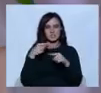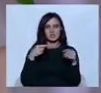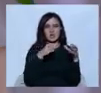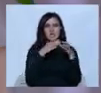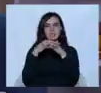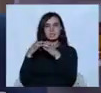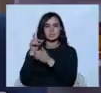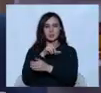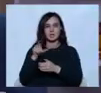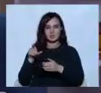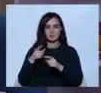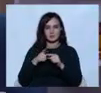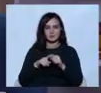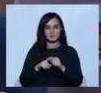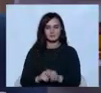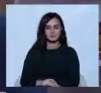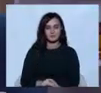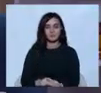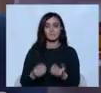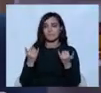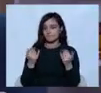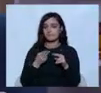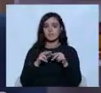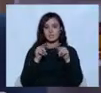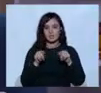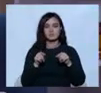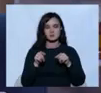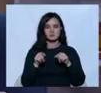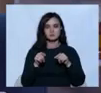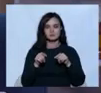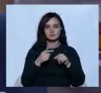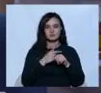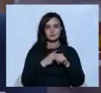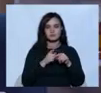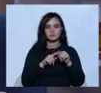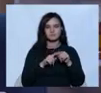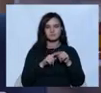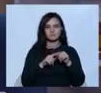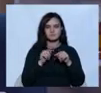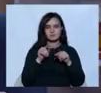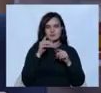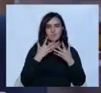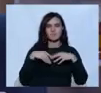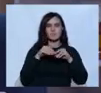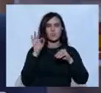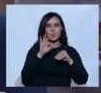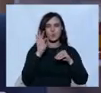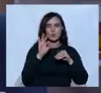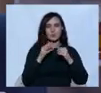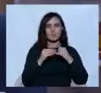play. Now, Shakespeare wrote a lot. He wrote 39 plays